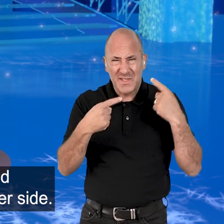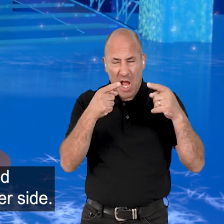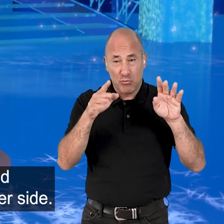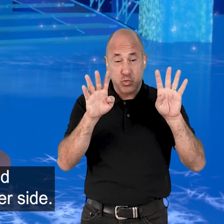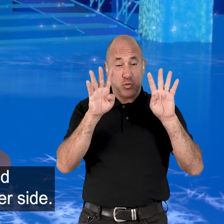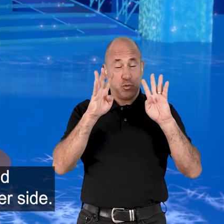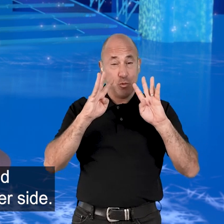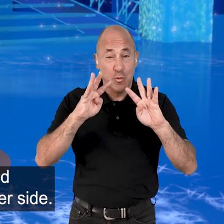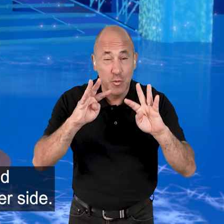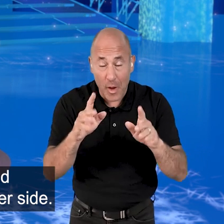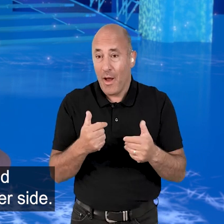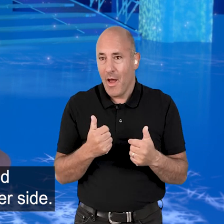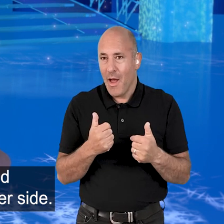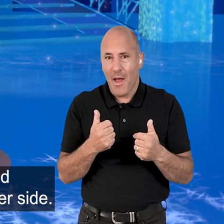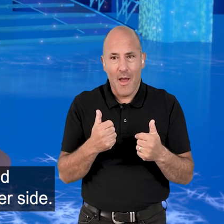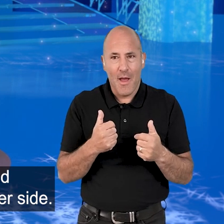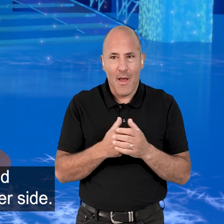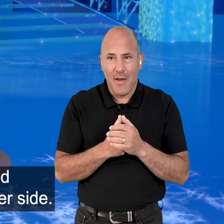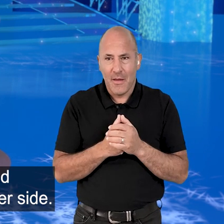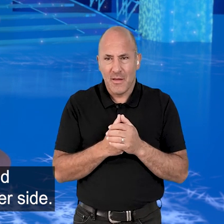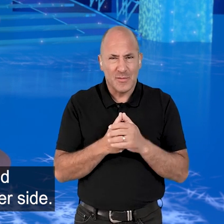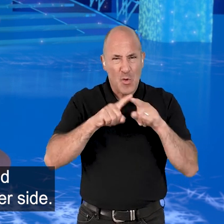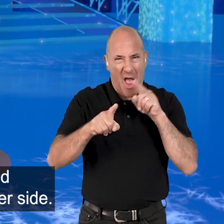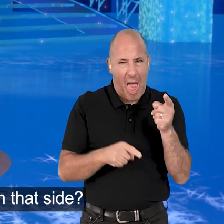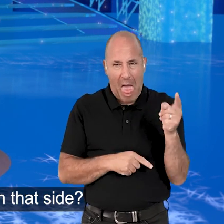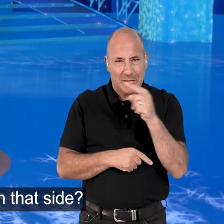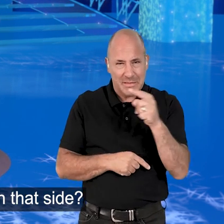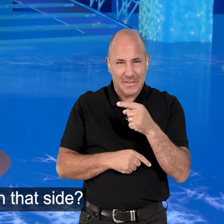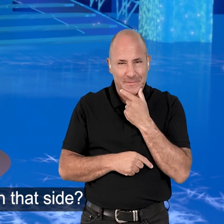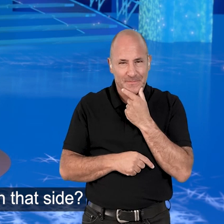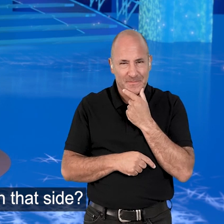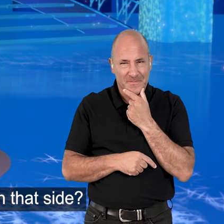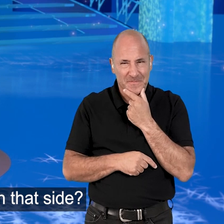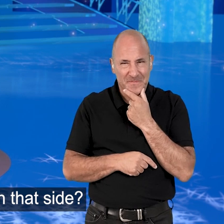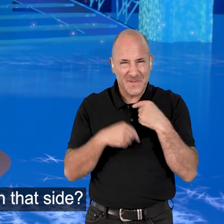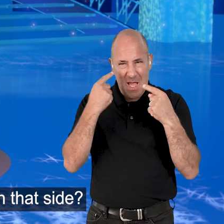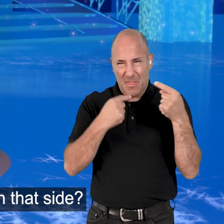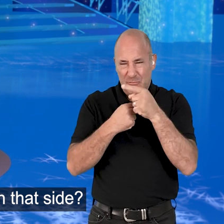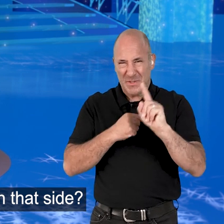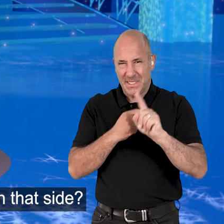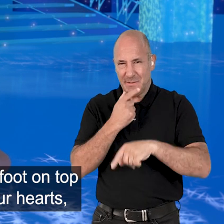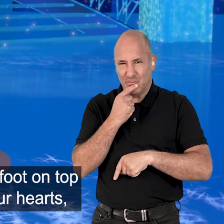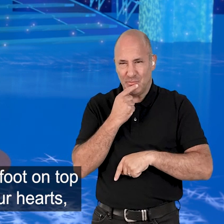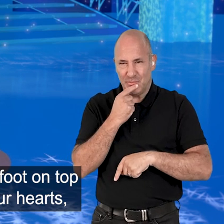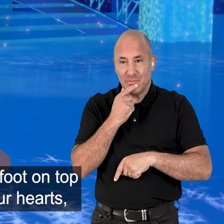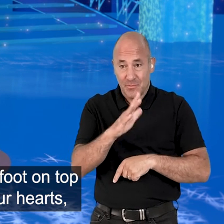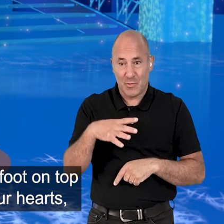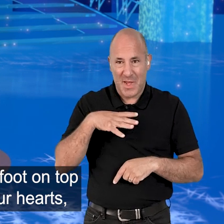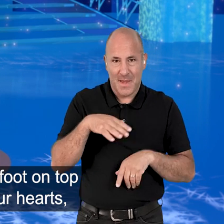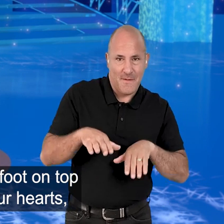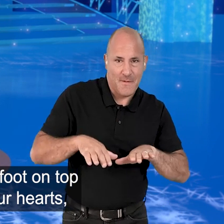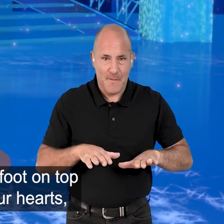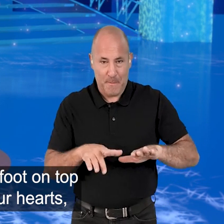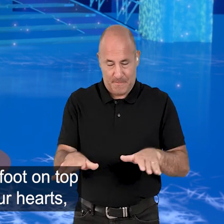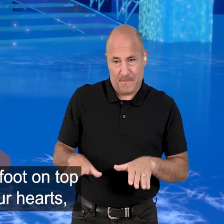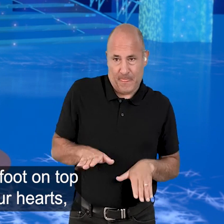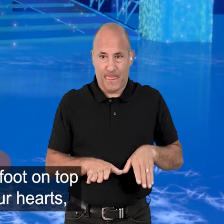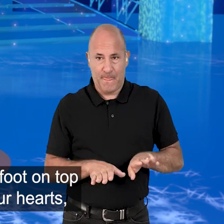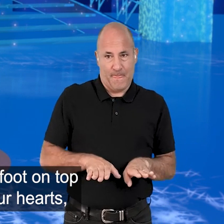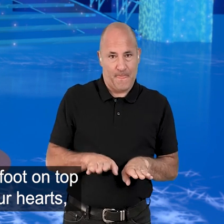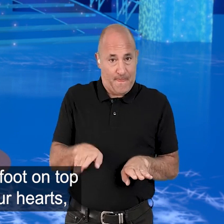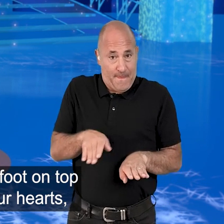Wow, what a lovely sound you just made. Let's try the other side. I wonder what sound you'll make on that side. Coming back, let's bring our other